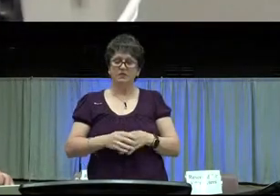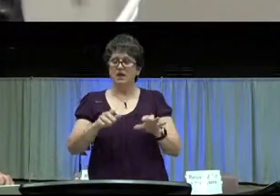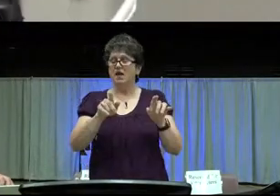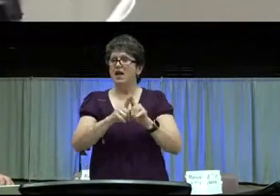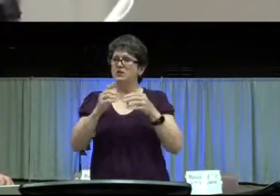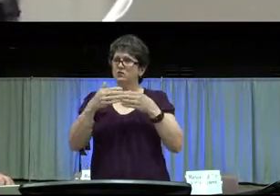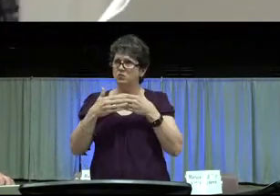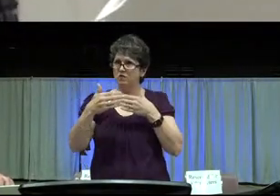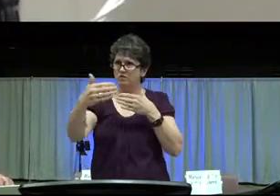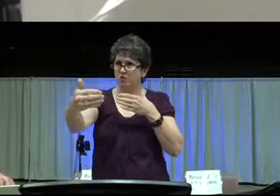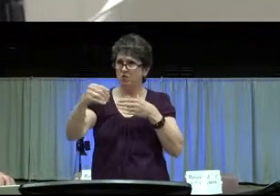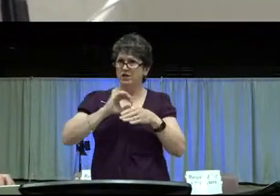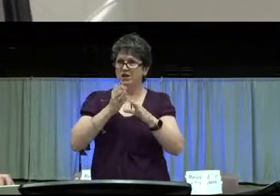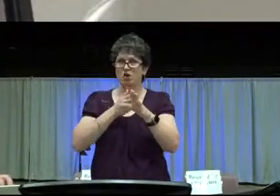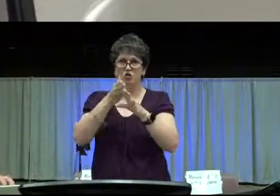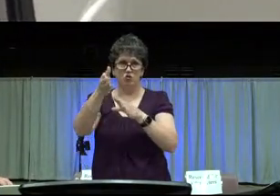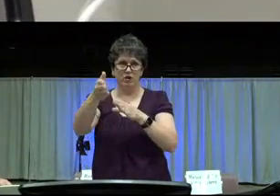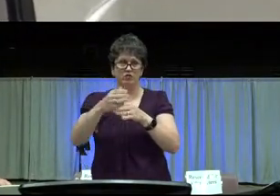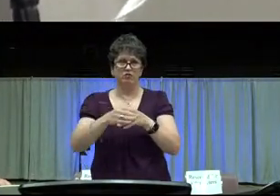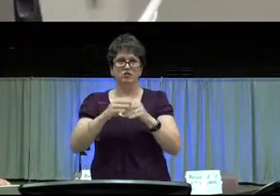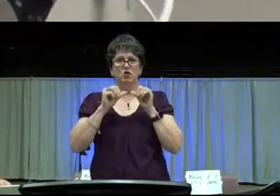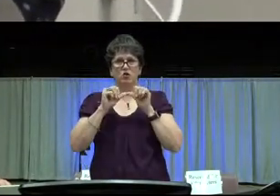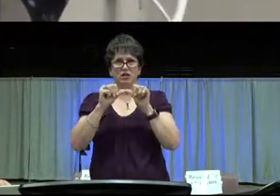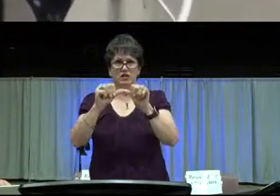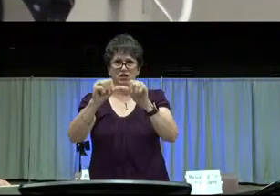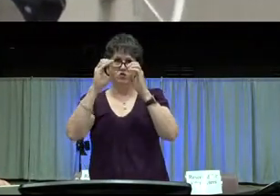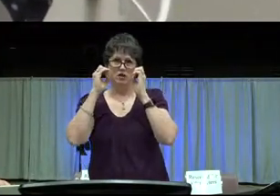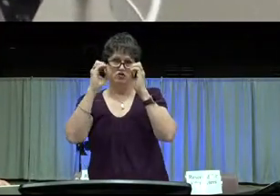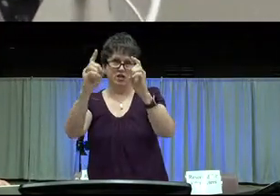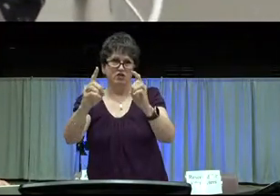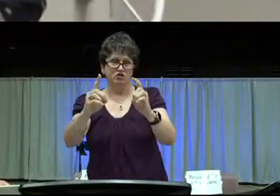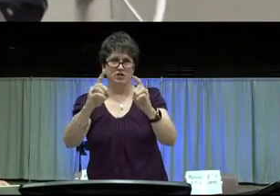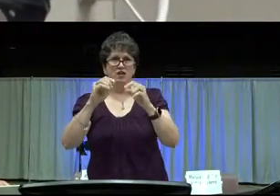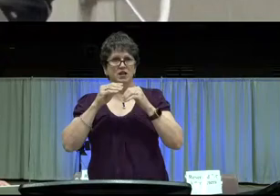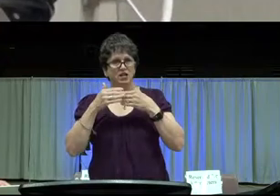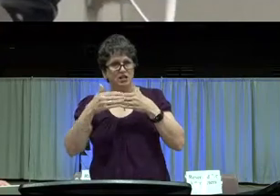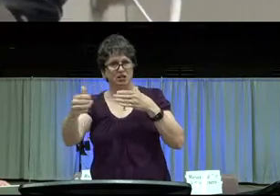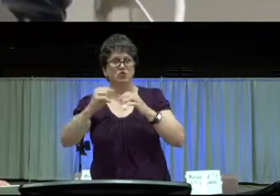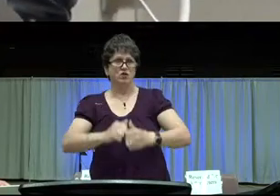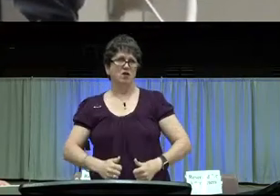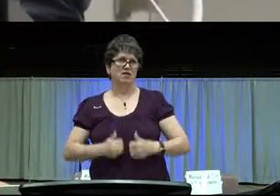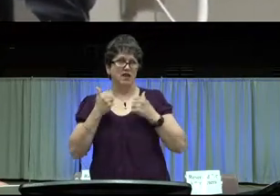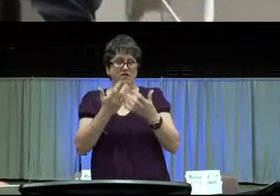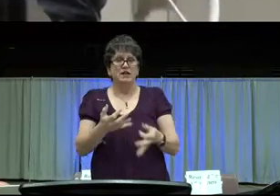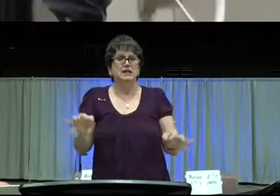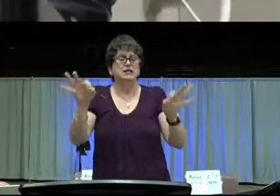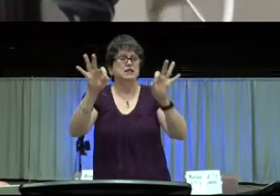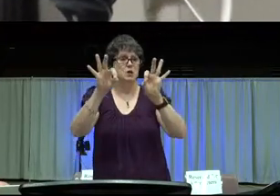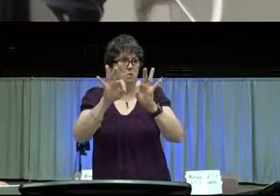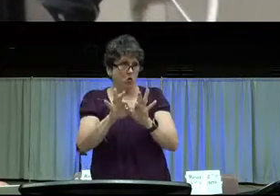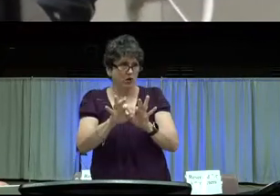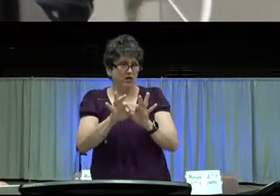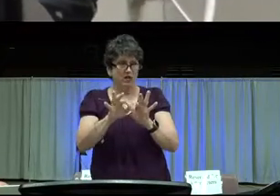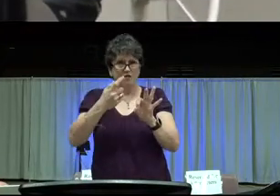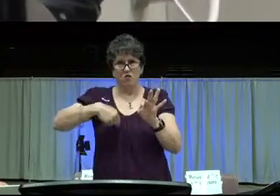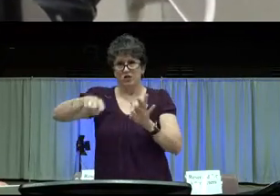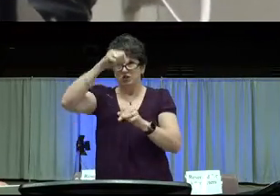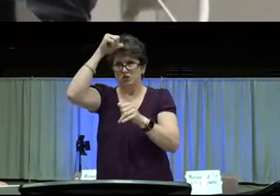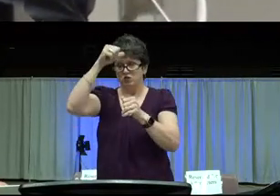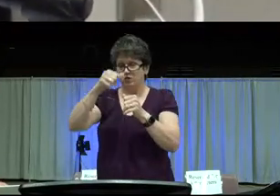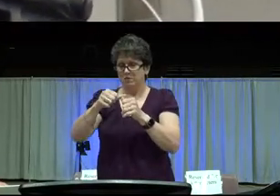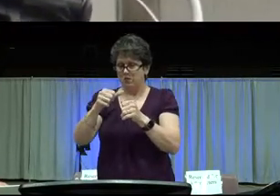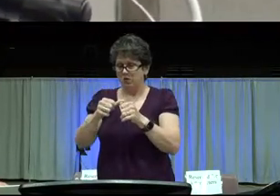As we move forward in our careers, our continued educations, and our lives, it is important for us to